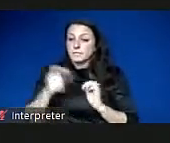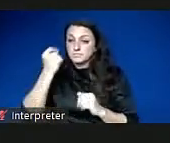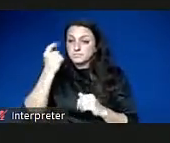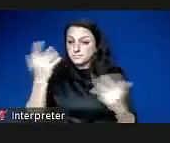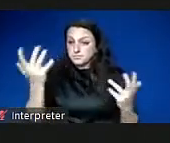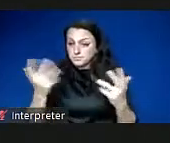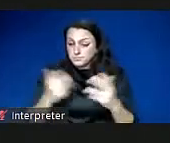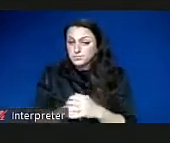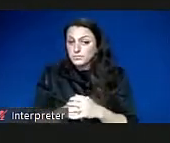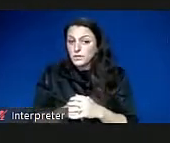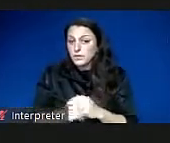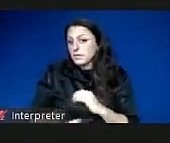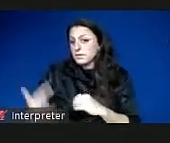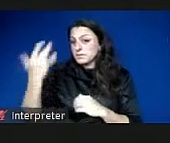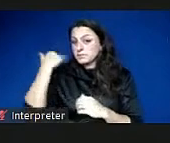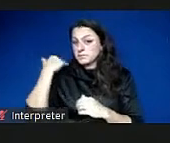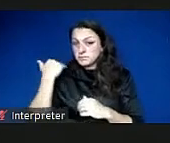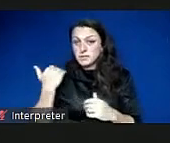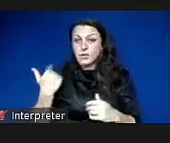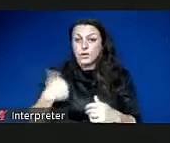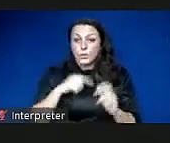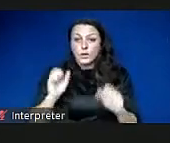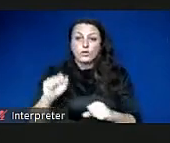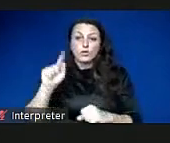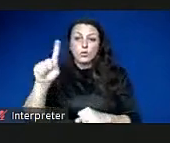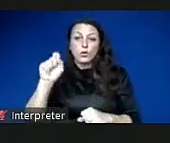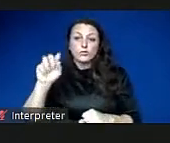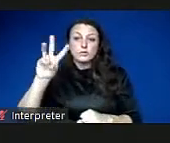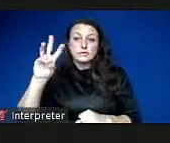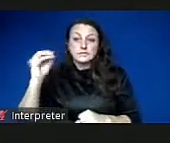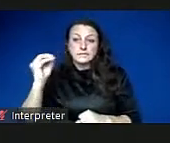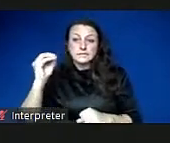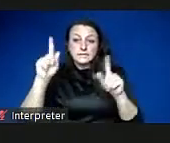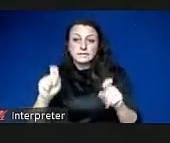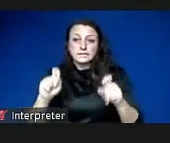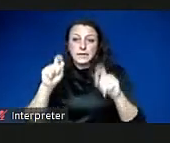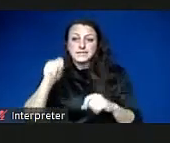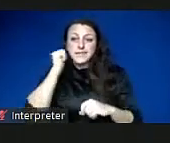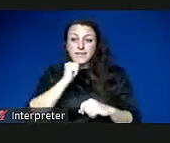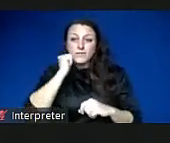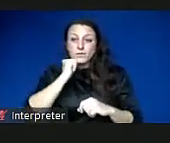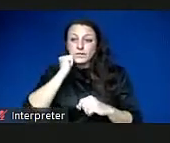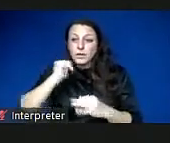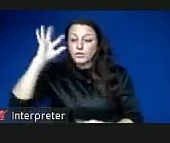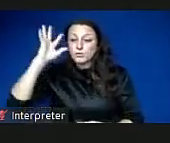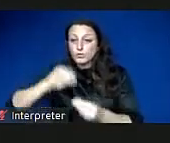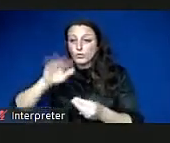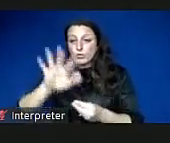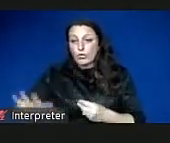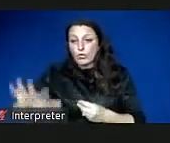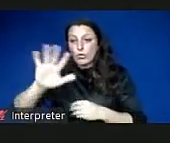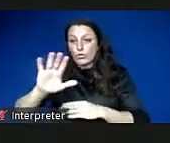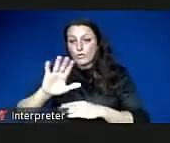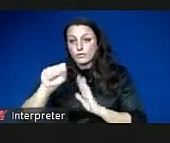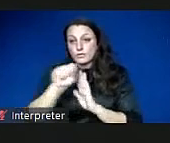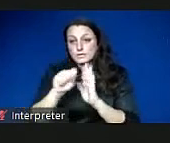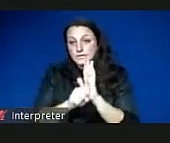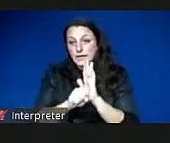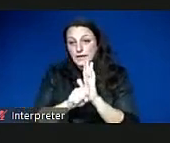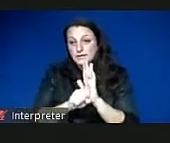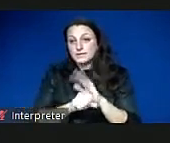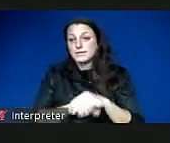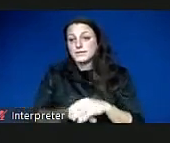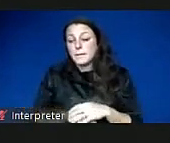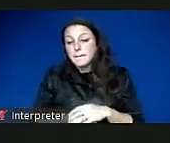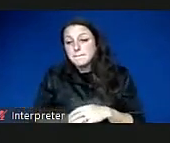could do 160 tests a day total across the entire state, and only at the state lab.